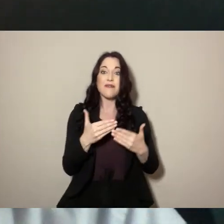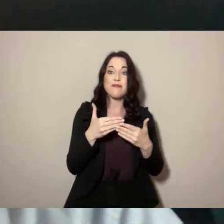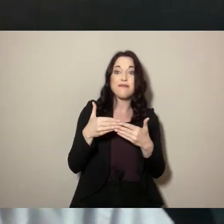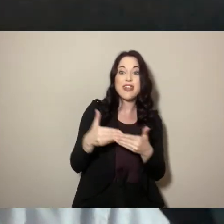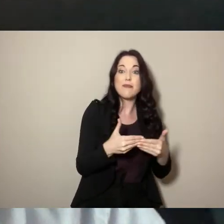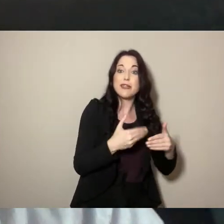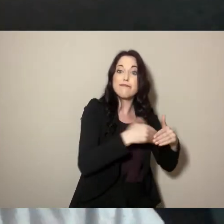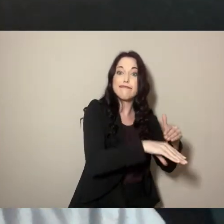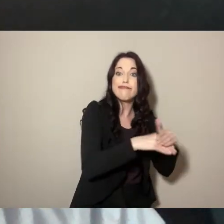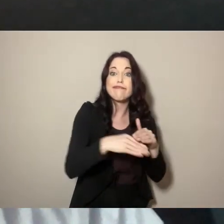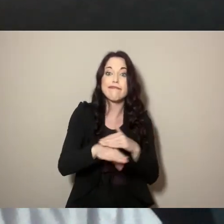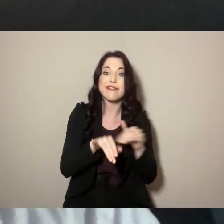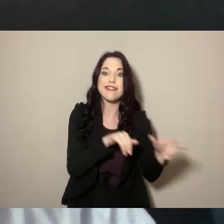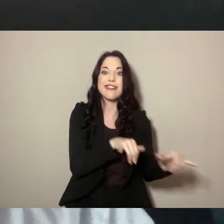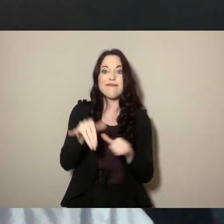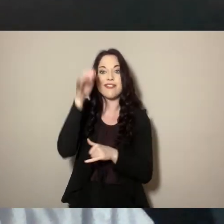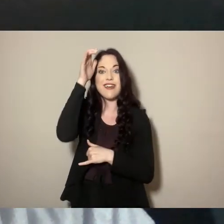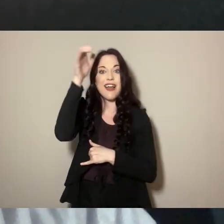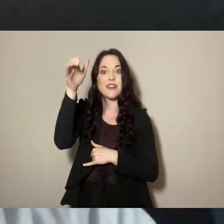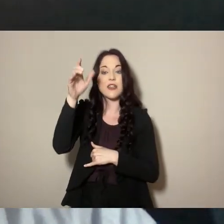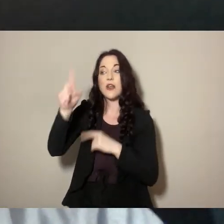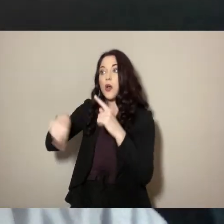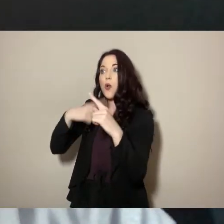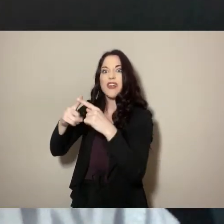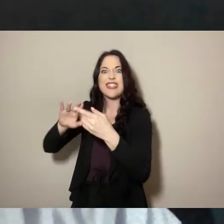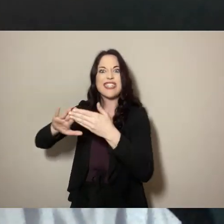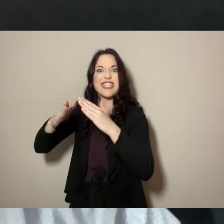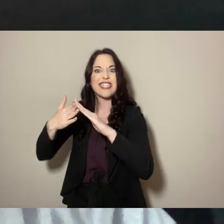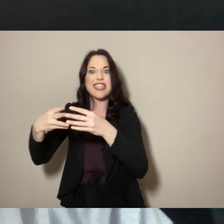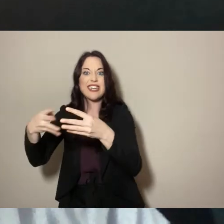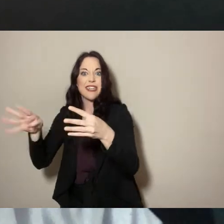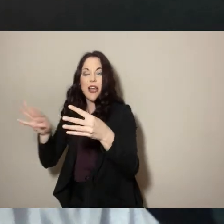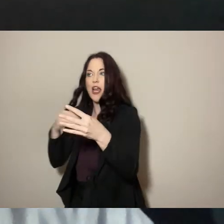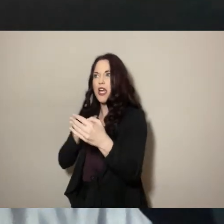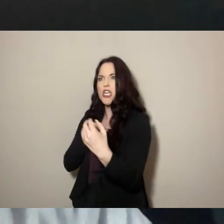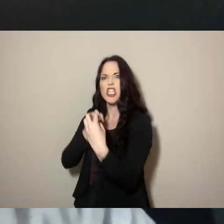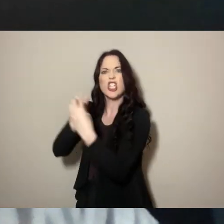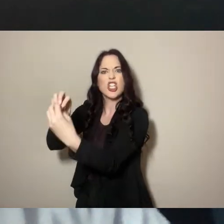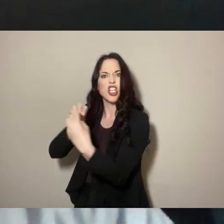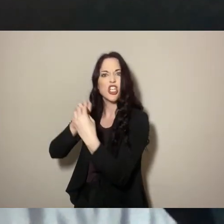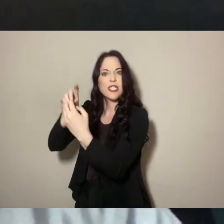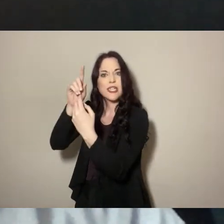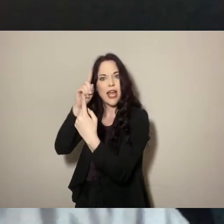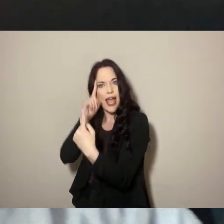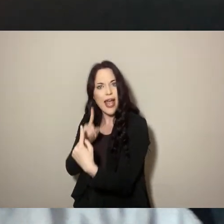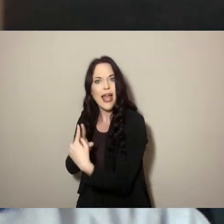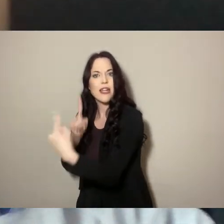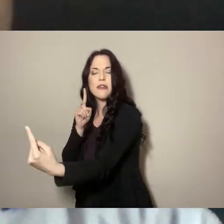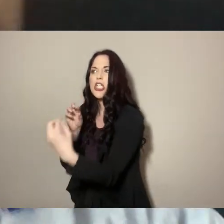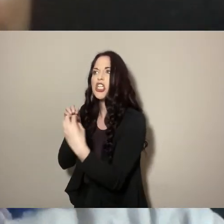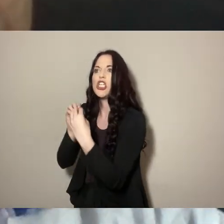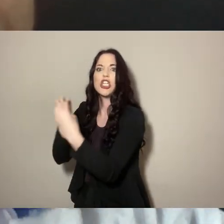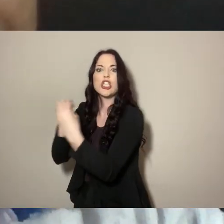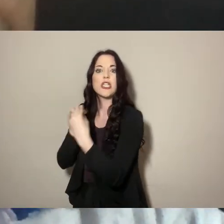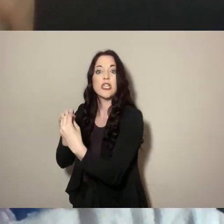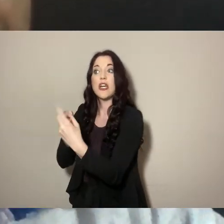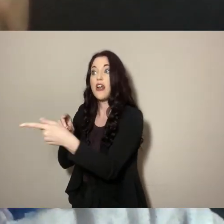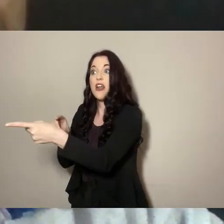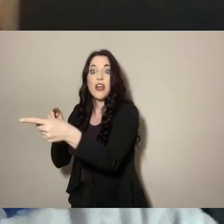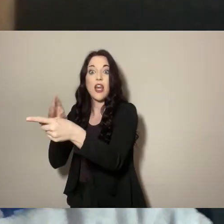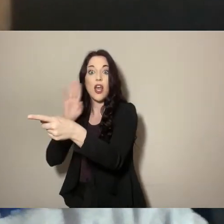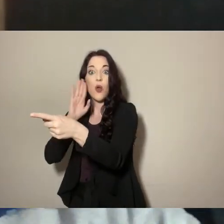enemies at the city gate. No one will be able to make them feel ashamed.